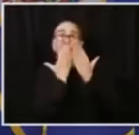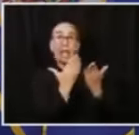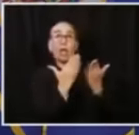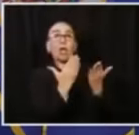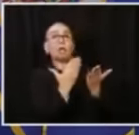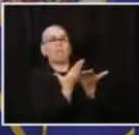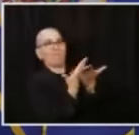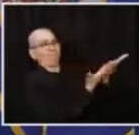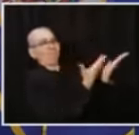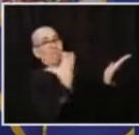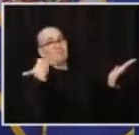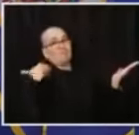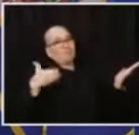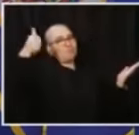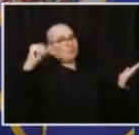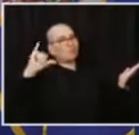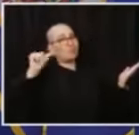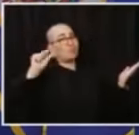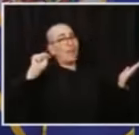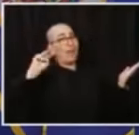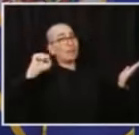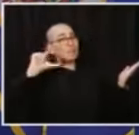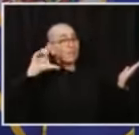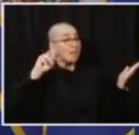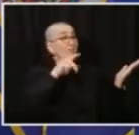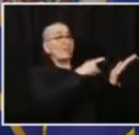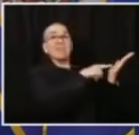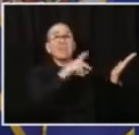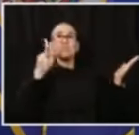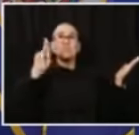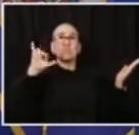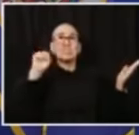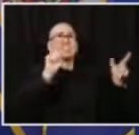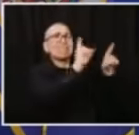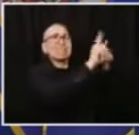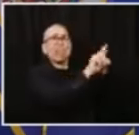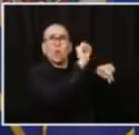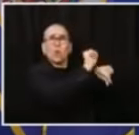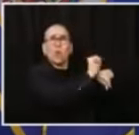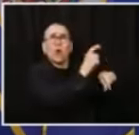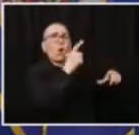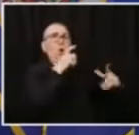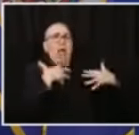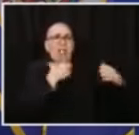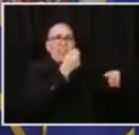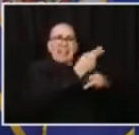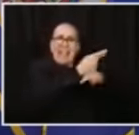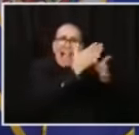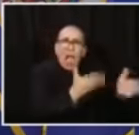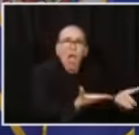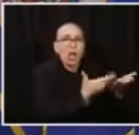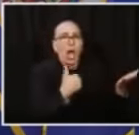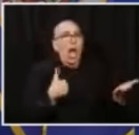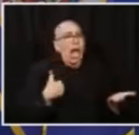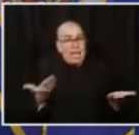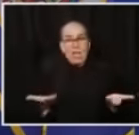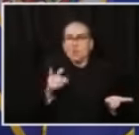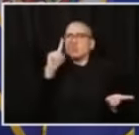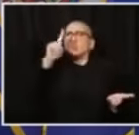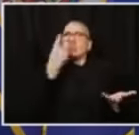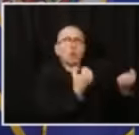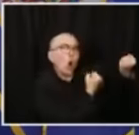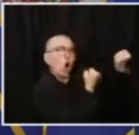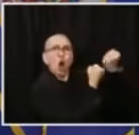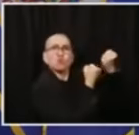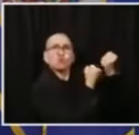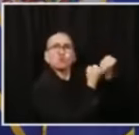to our healthcare systems and others. I'm here to endorse the plan they put out there. I'm here to put a face of responsibility that all of the pieces fit